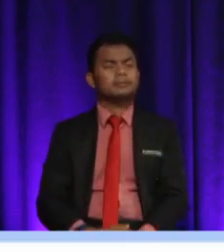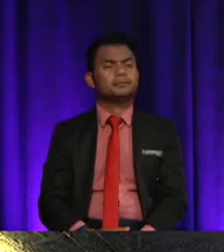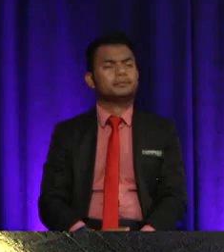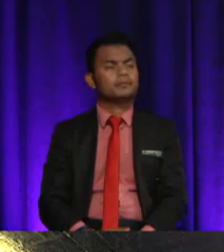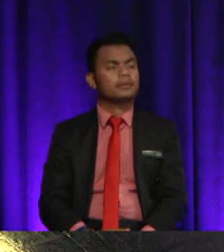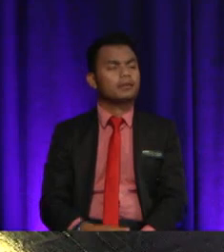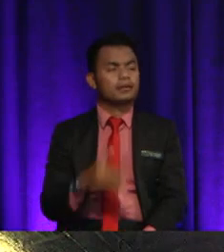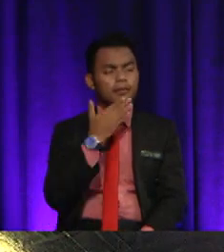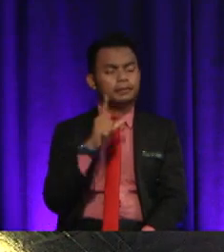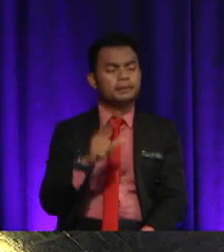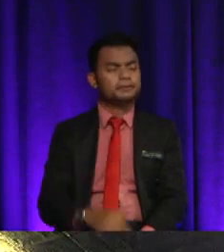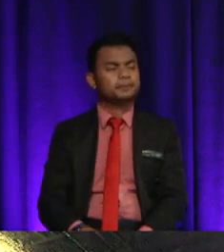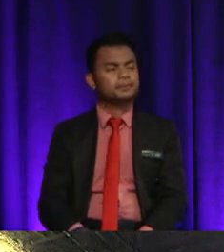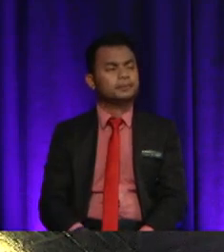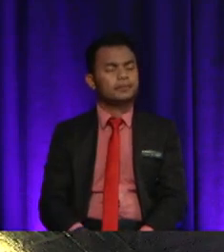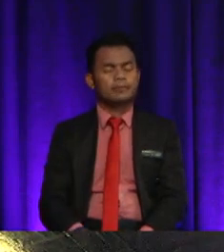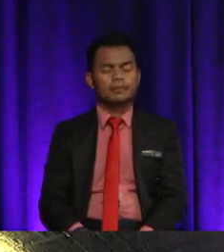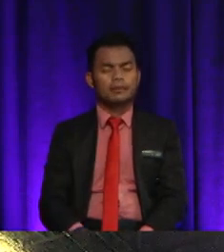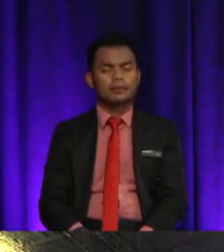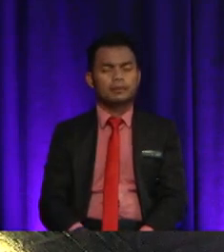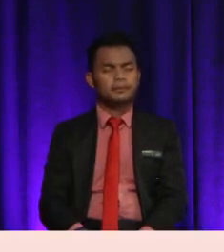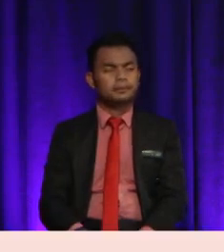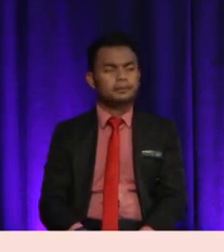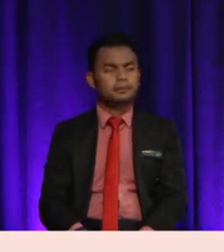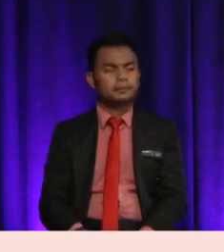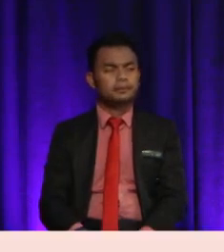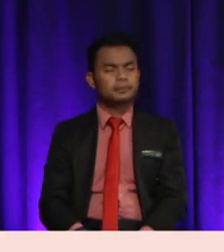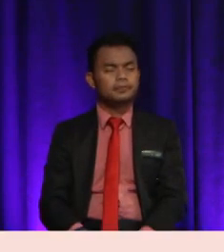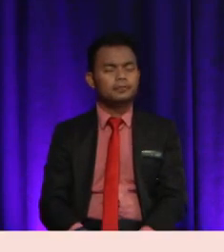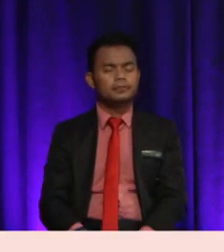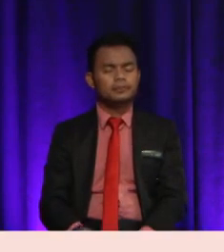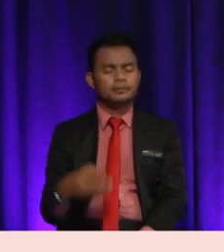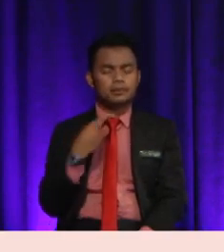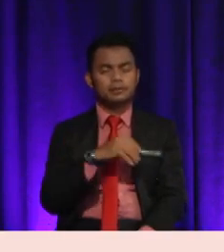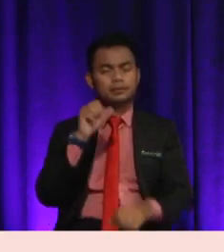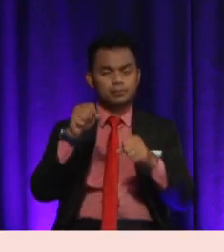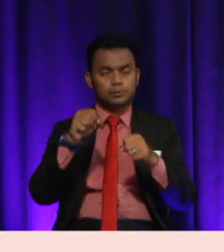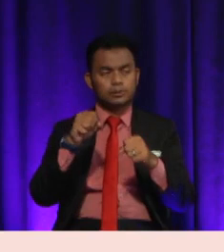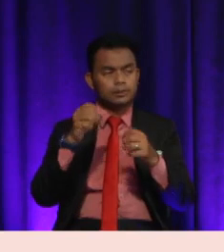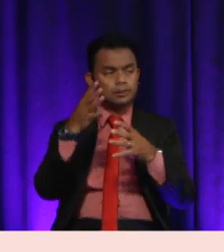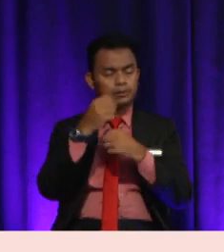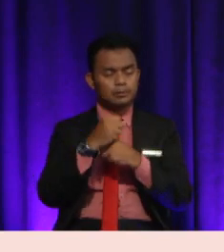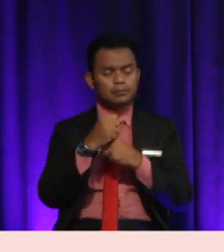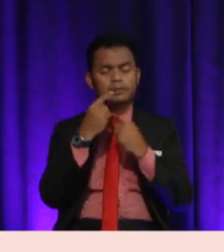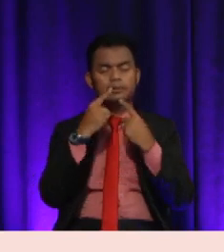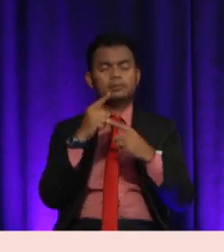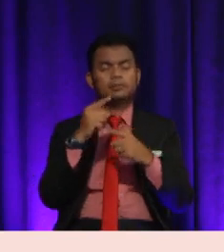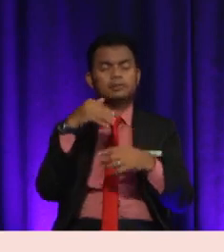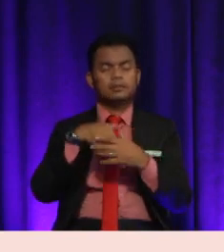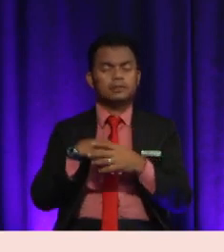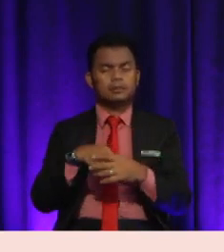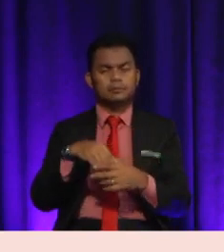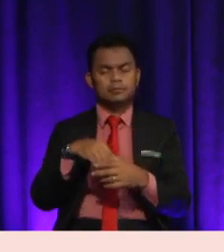Yes, teacher. Okay, Alicia, which part? We can find the answer on the last sentence, which is